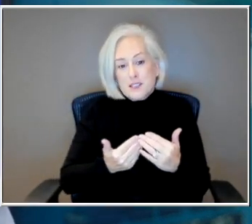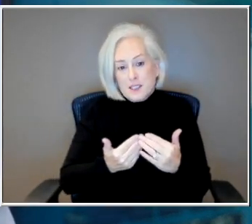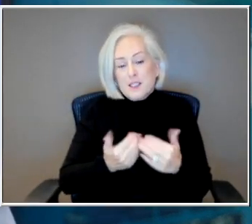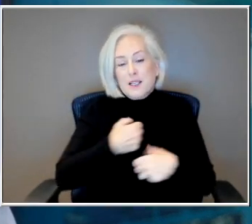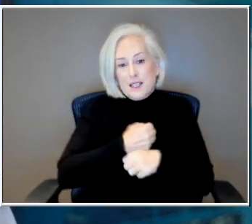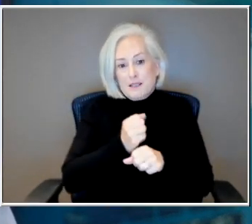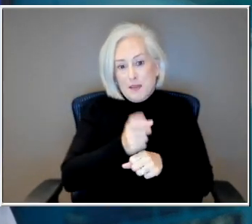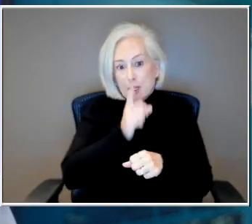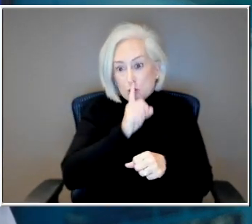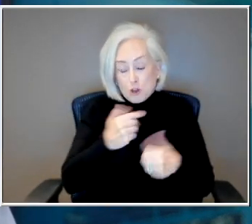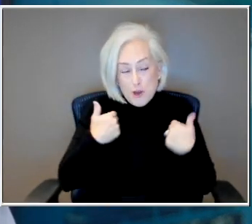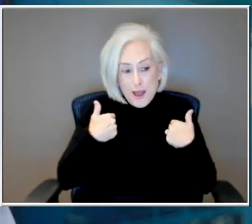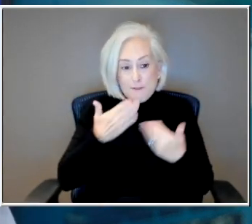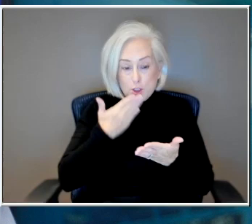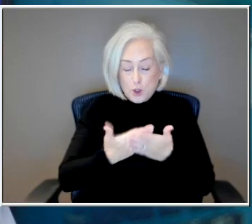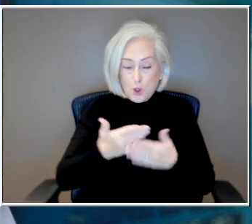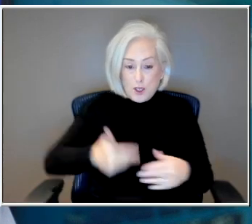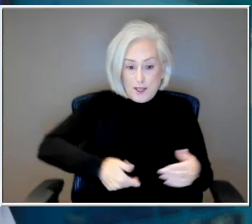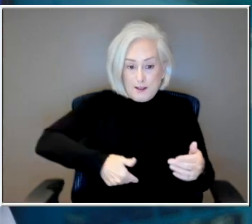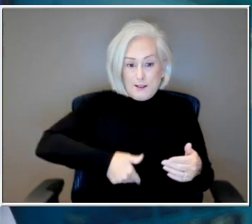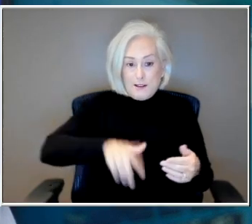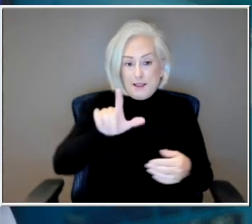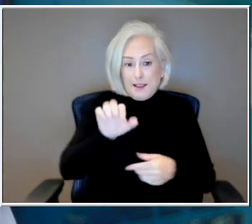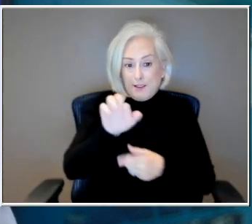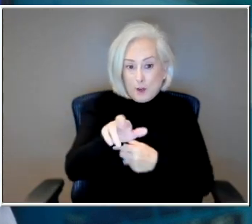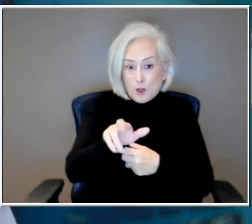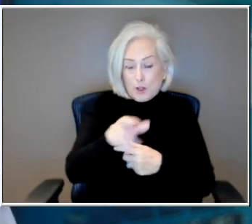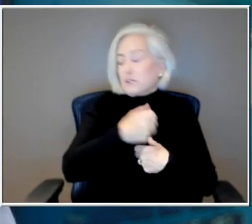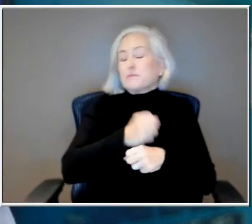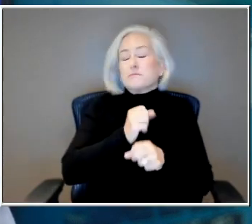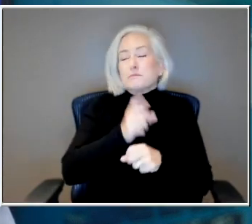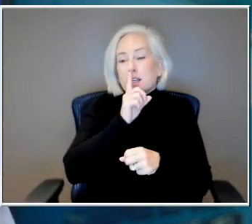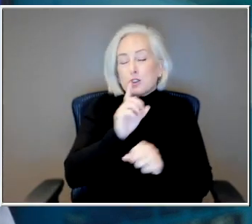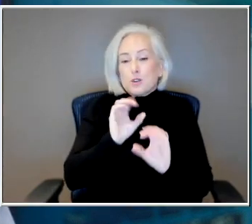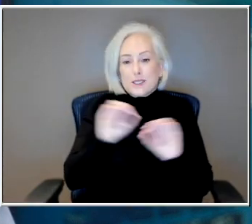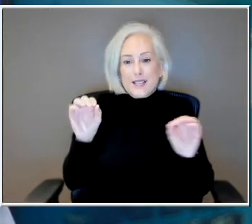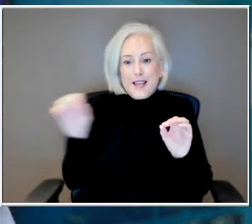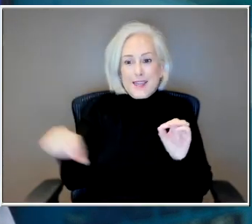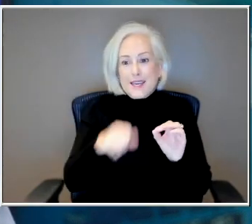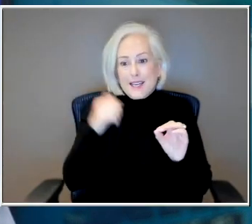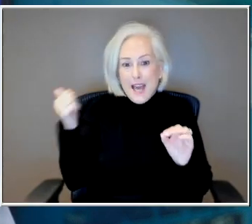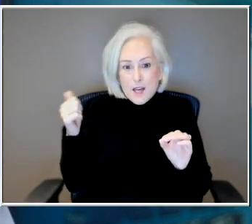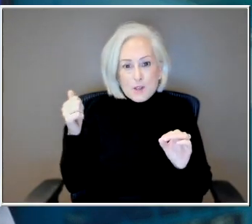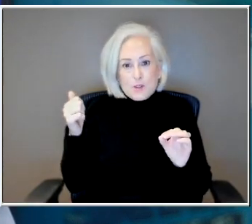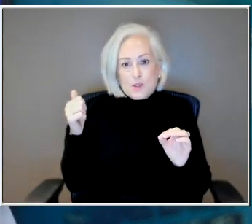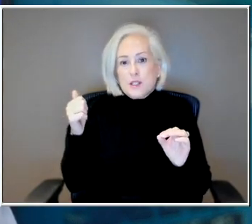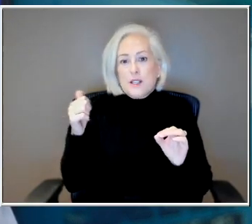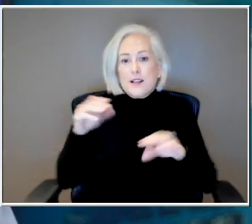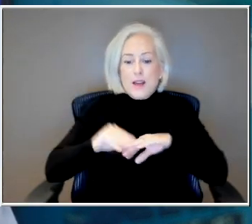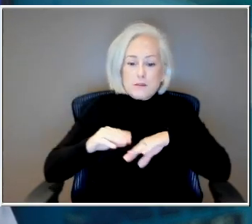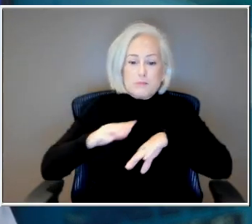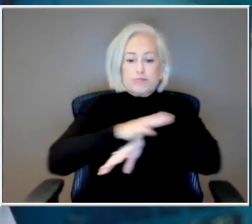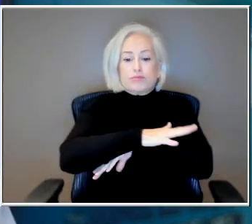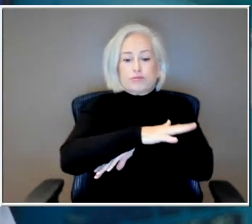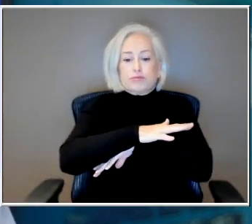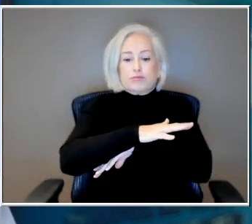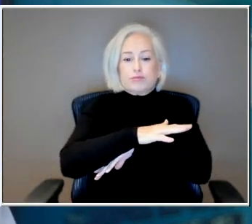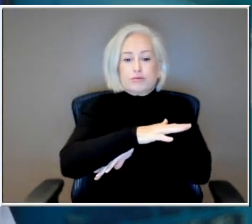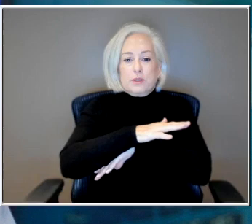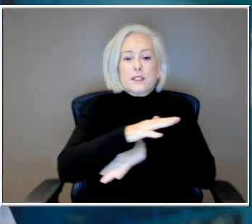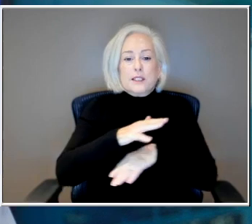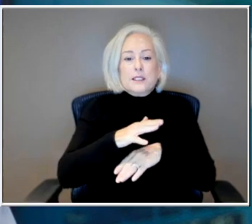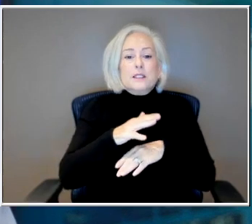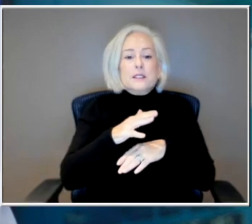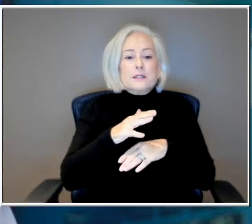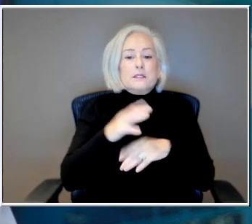good liver, right? You got to make sure there's nothing else that's comorbidity or anything that puts that donor at undue harm.